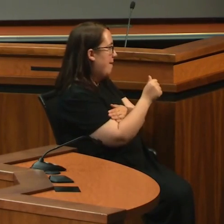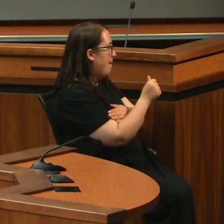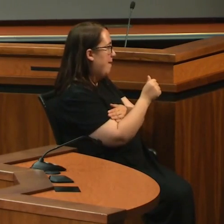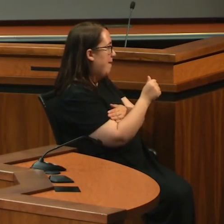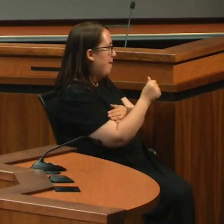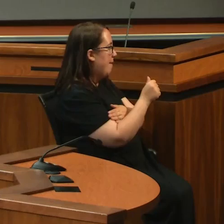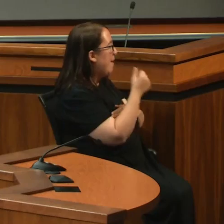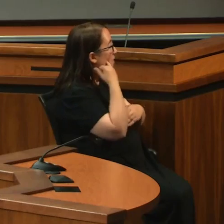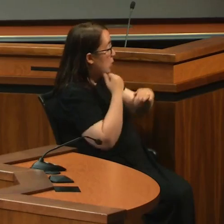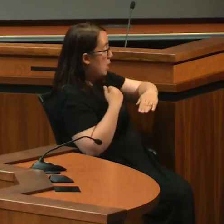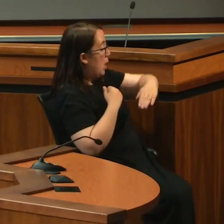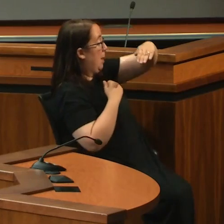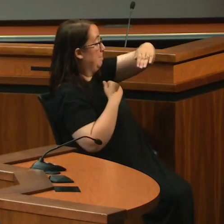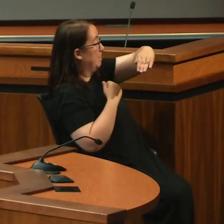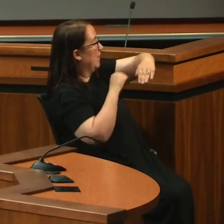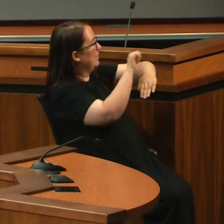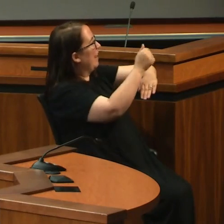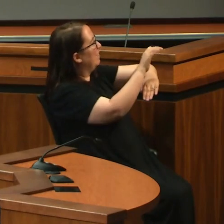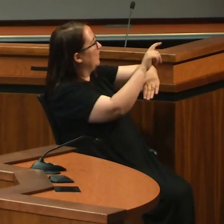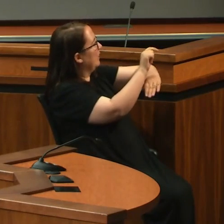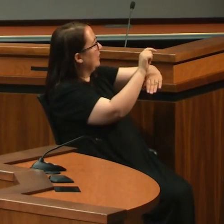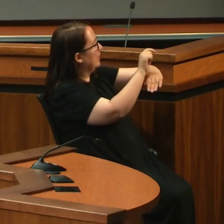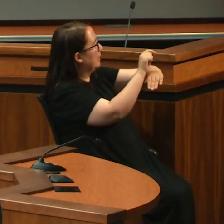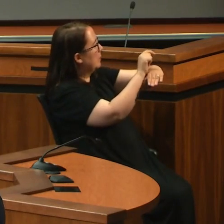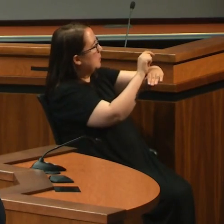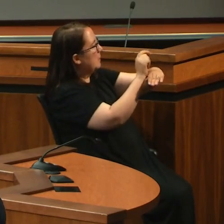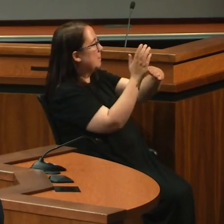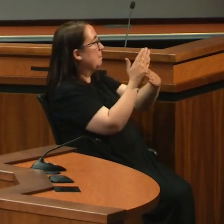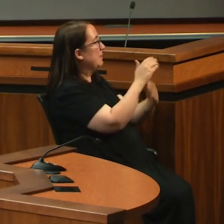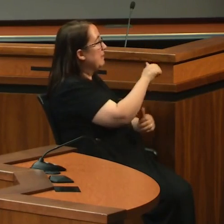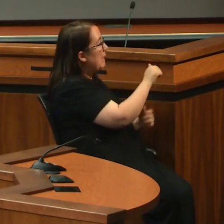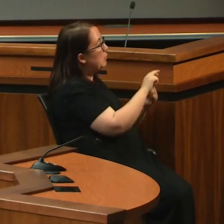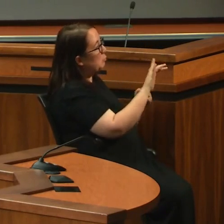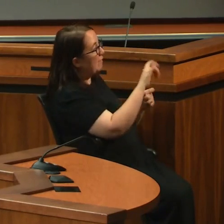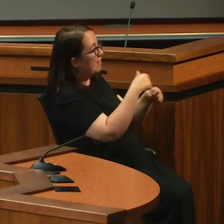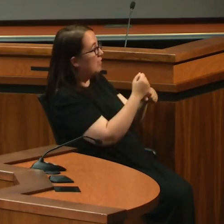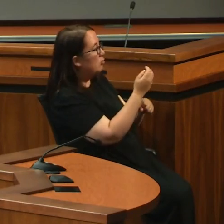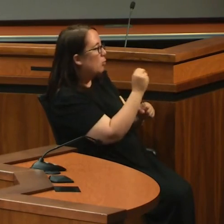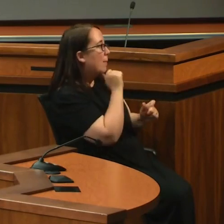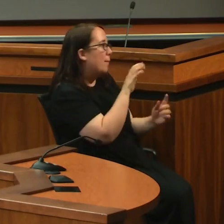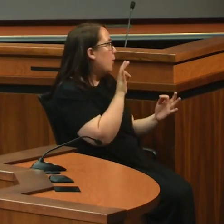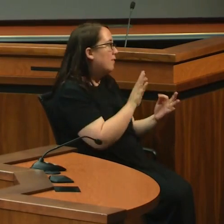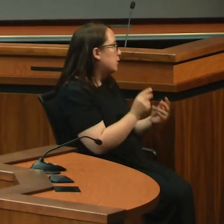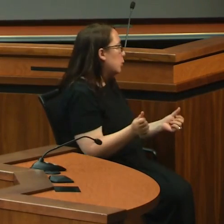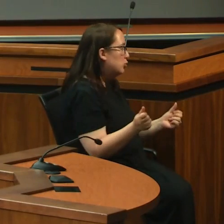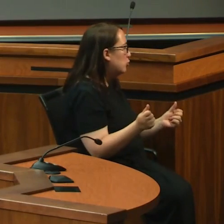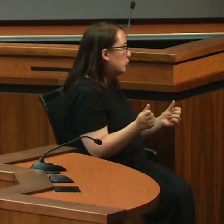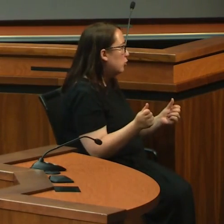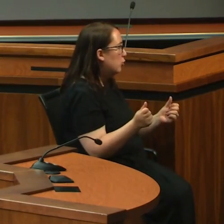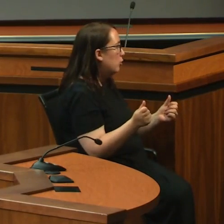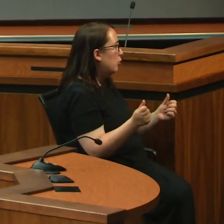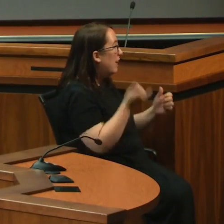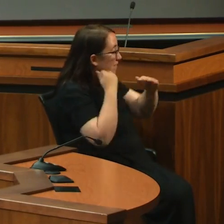to that 10-foot height, make it a box, it'll get somewhere between the 10 and 25-year storm through it. So it's still not ideal. Anything beyond that, we'd have to